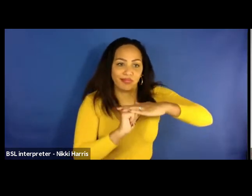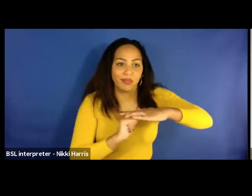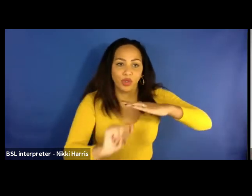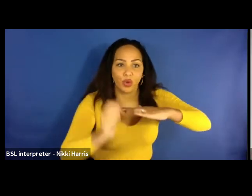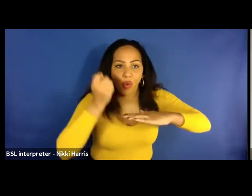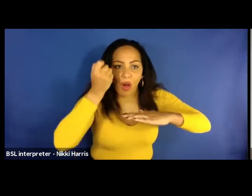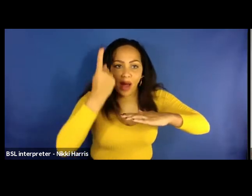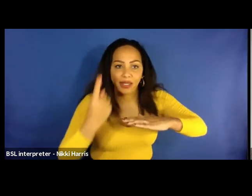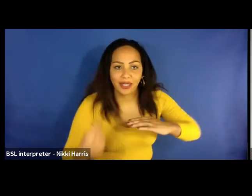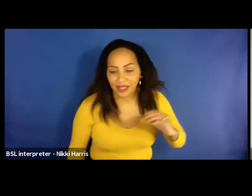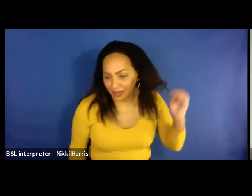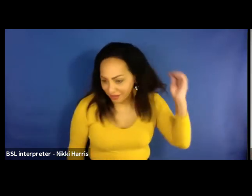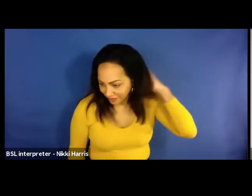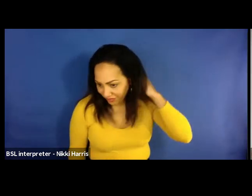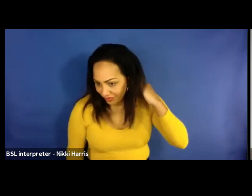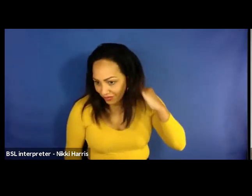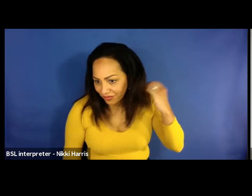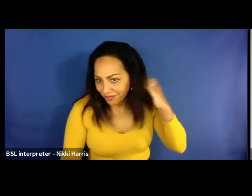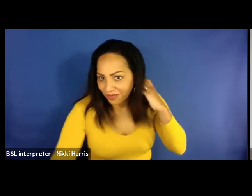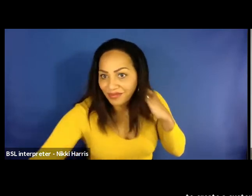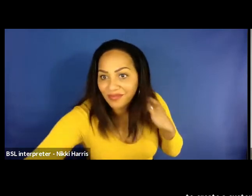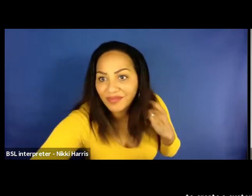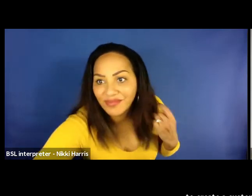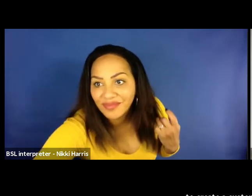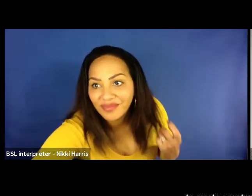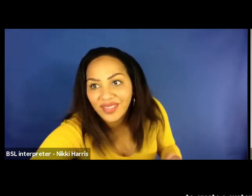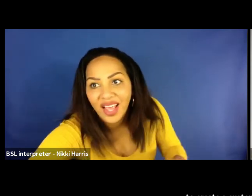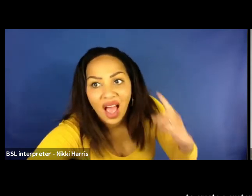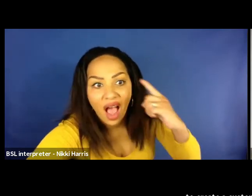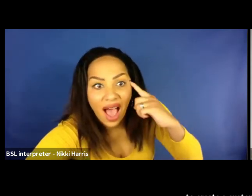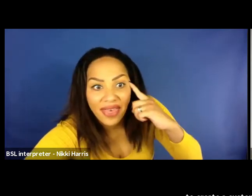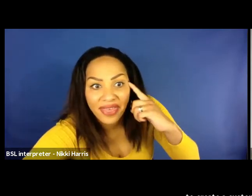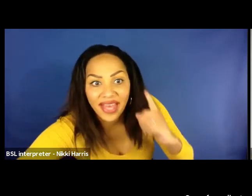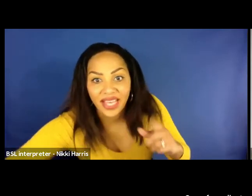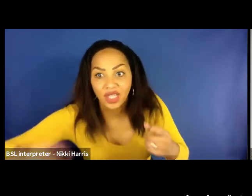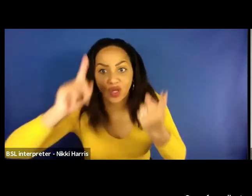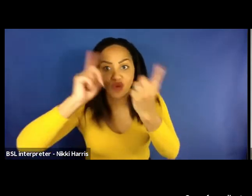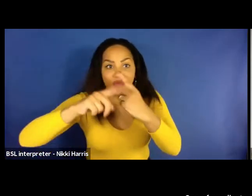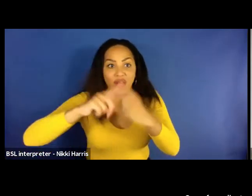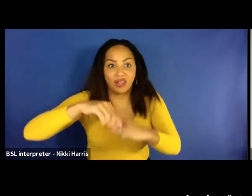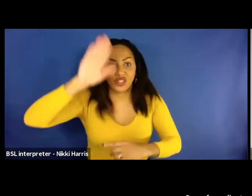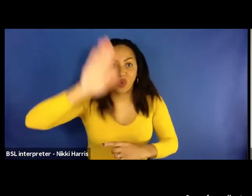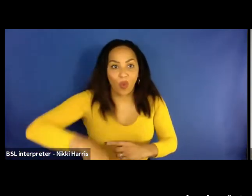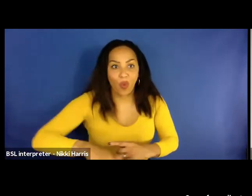Fantastic. Cool. Well, that's probably a good point. I think you've answered all of our questions.